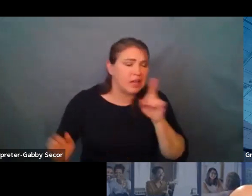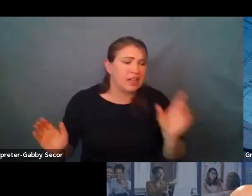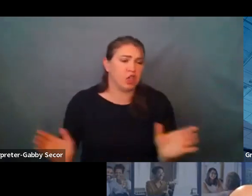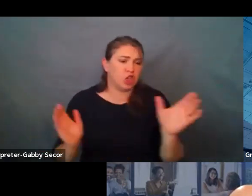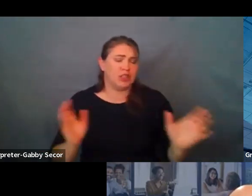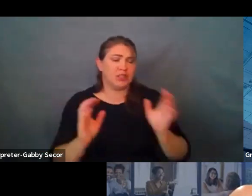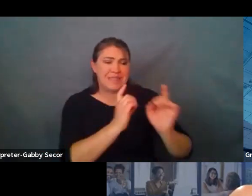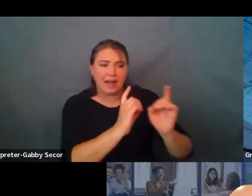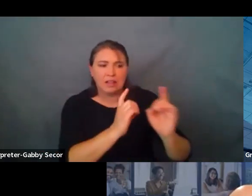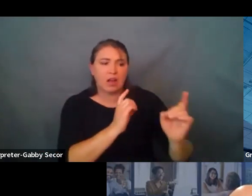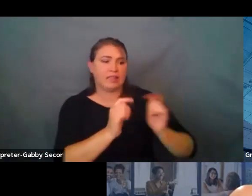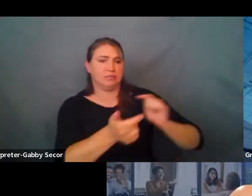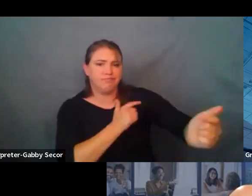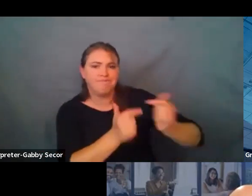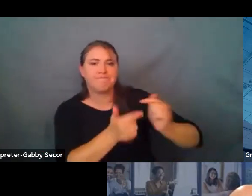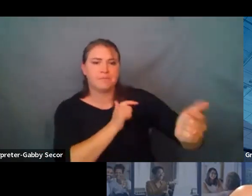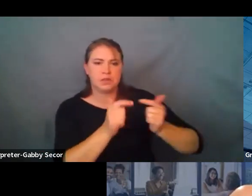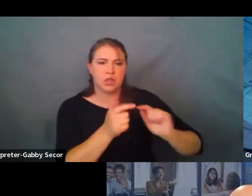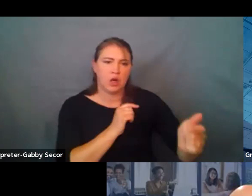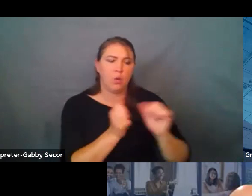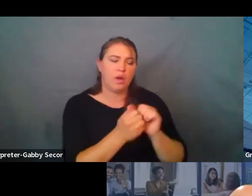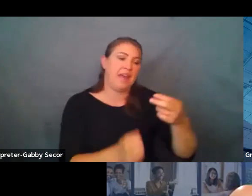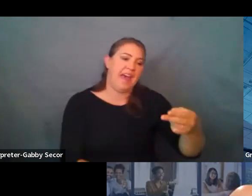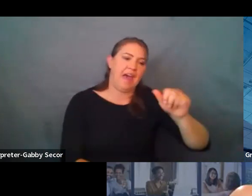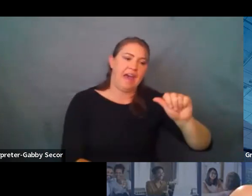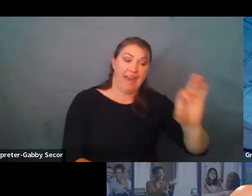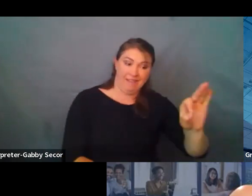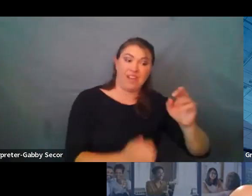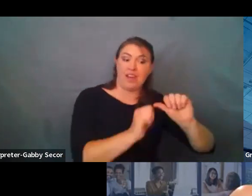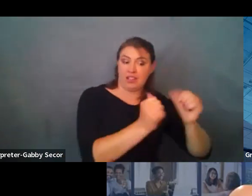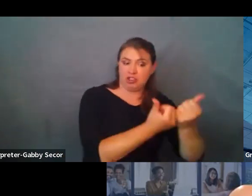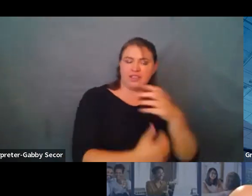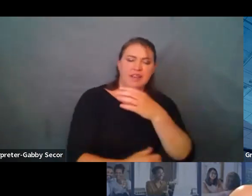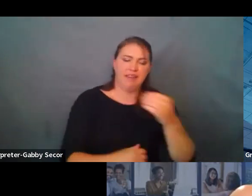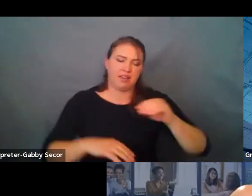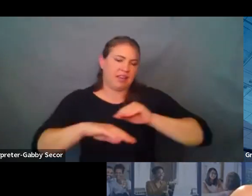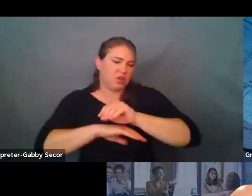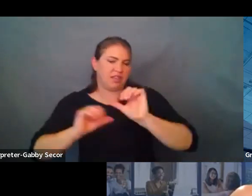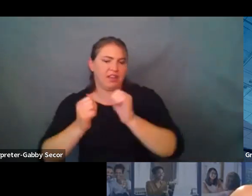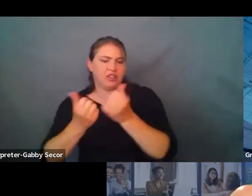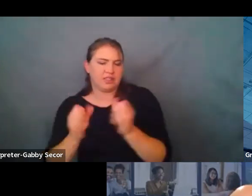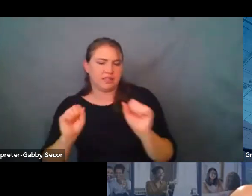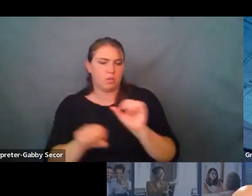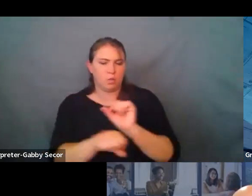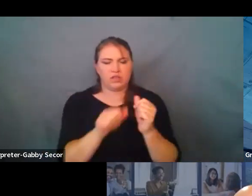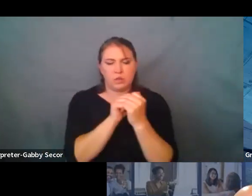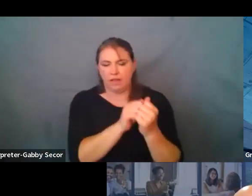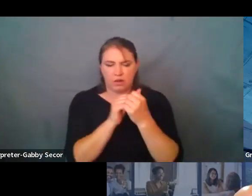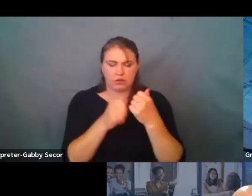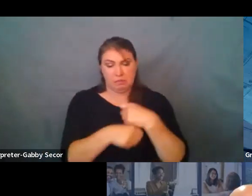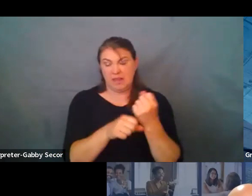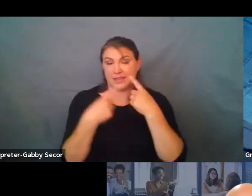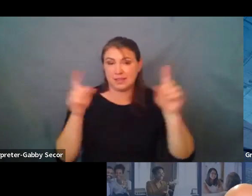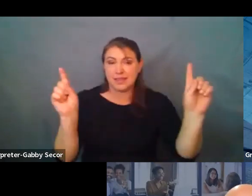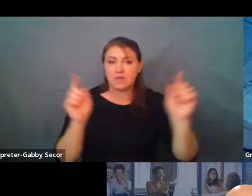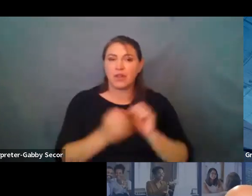back and forth about how housing counseling agencies and HAF agencies can really work together to make these programs successful. And